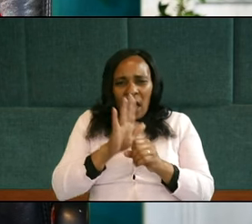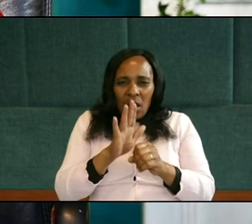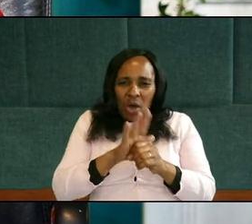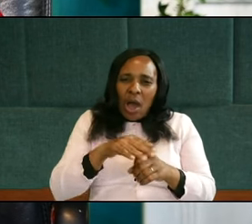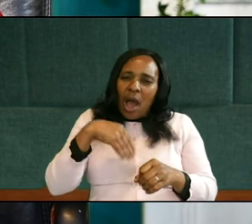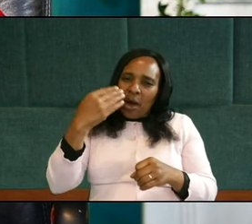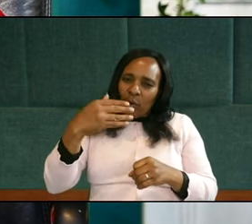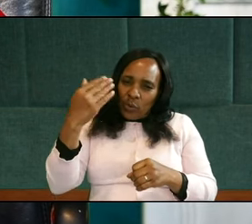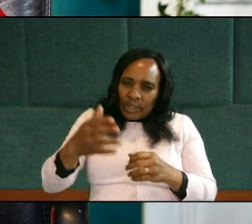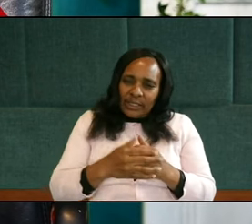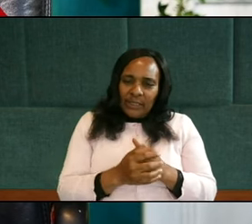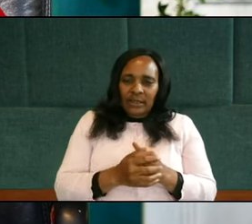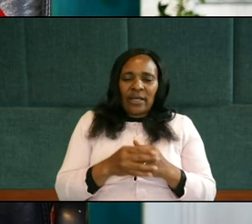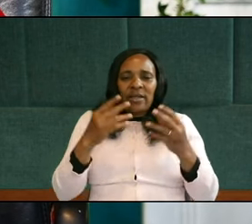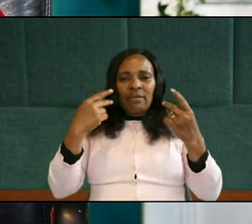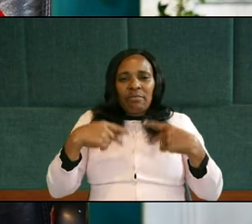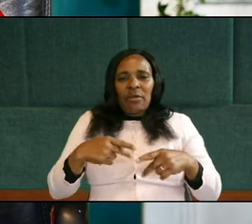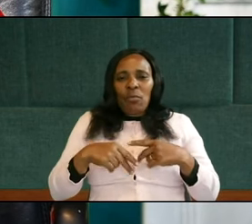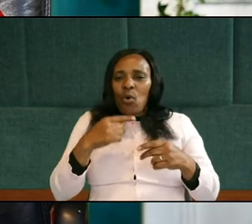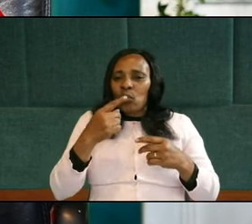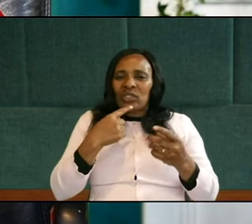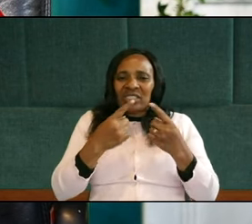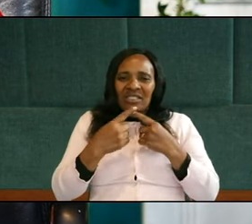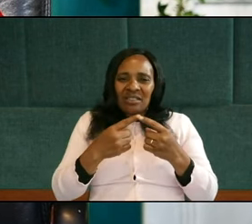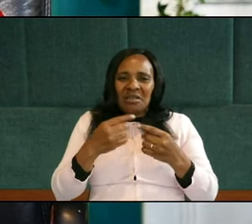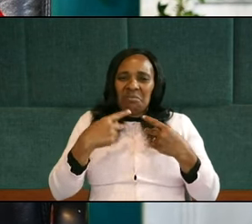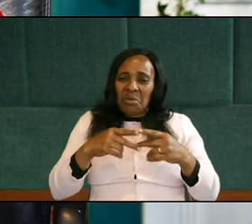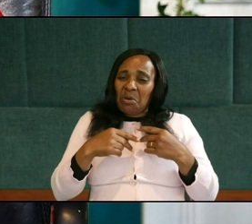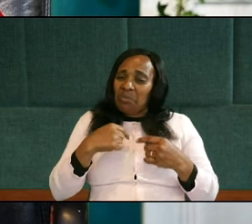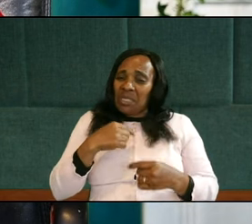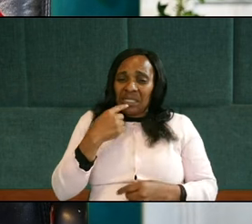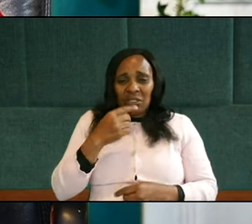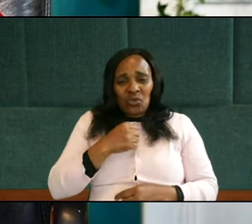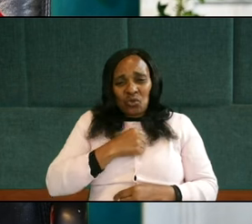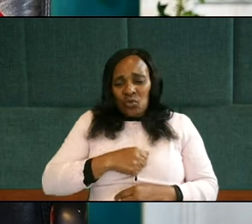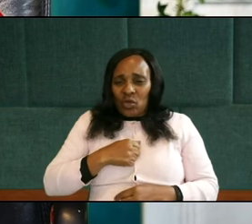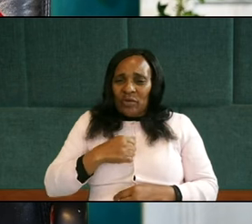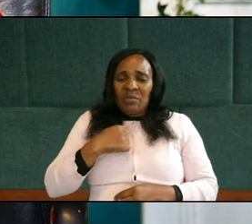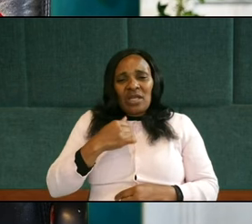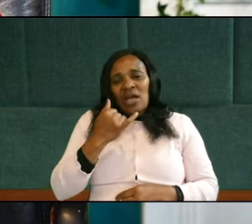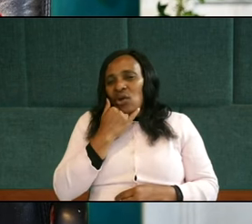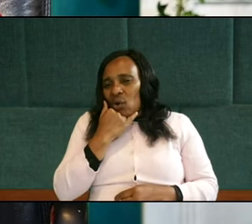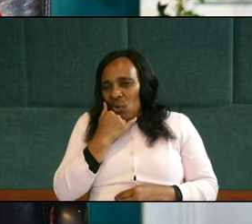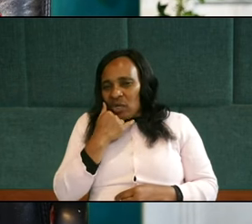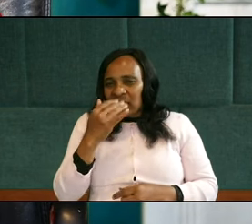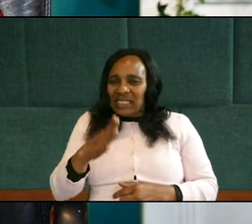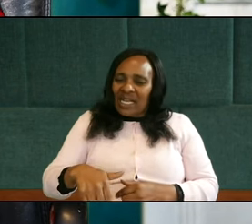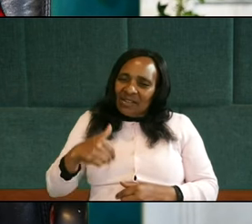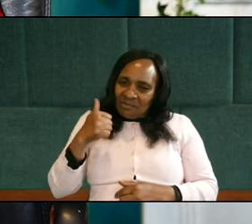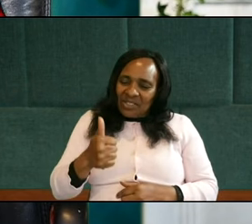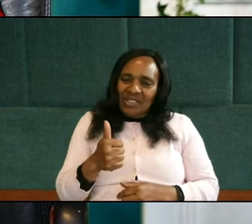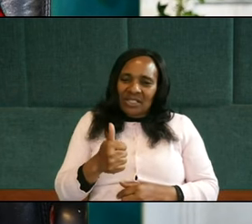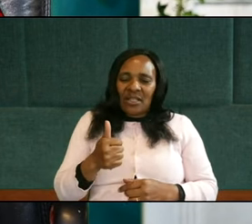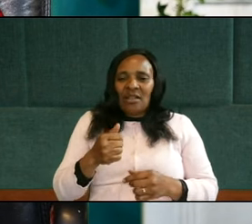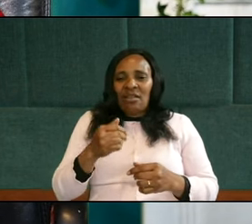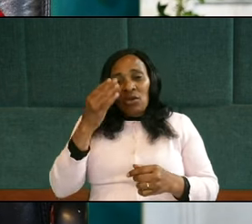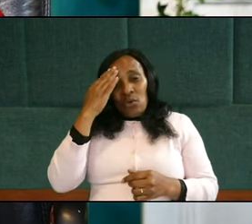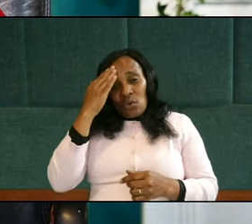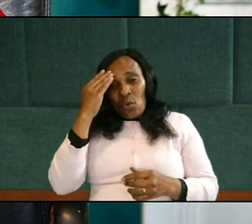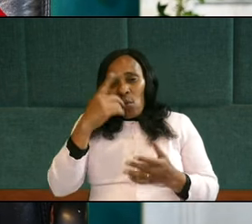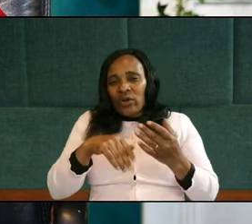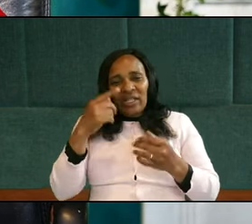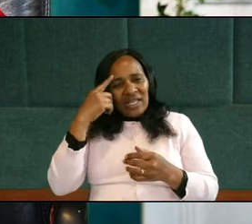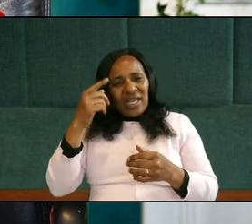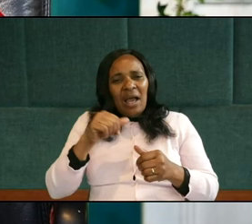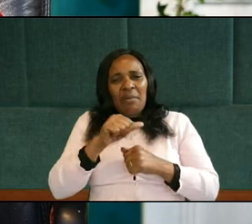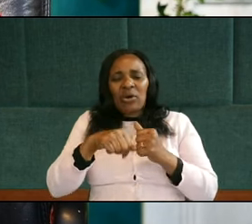wrong. These people who often say things like, you know, I'm sorry, I was wrong, I was being selfish. And, you know, think